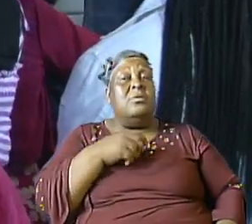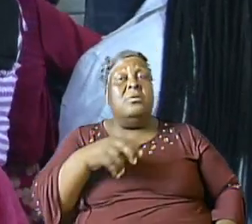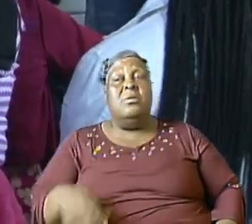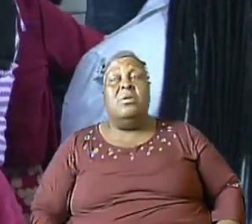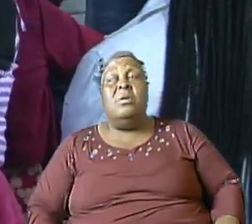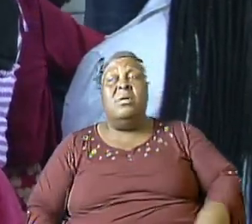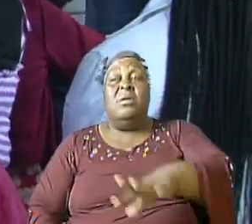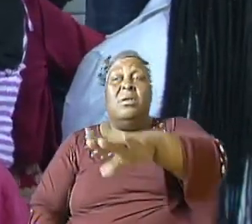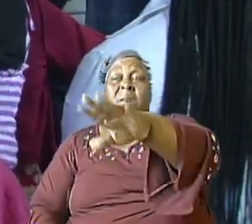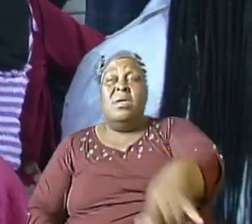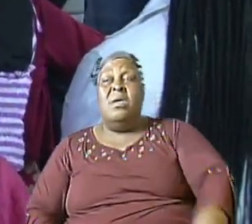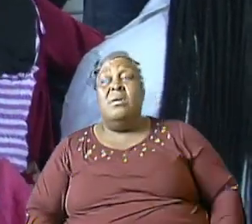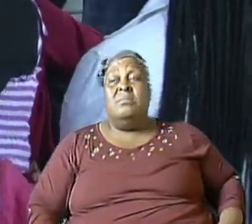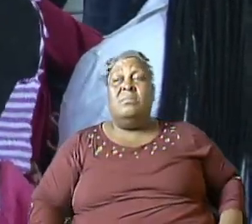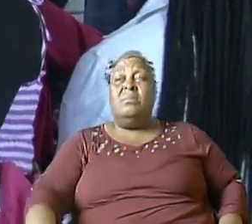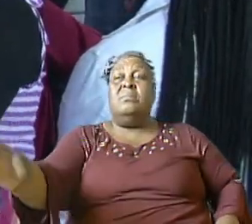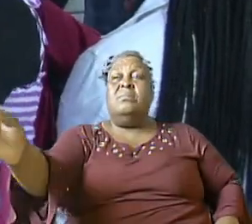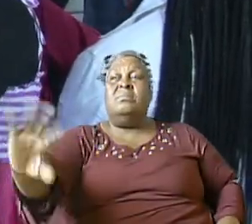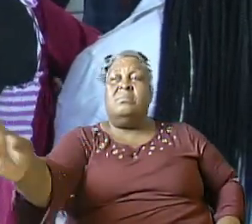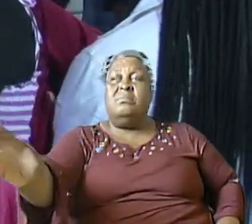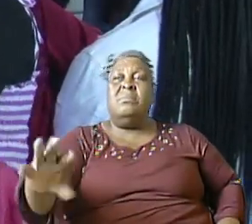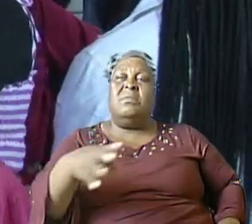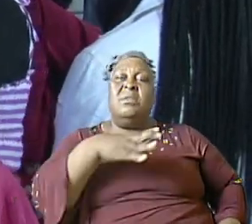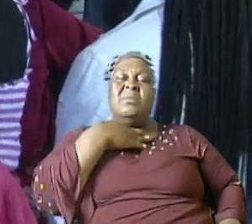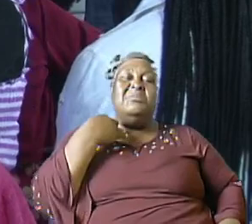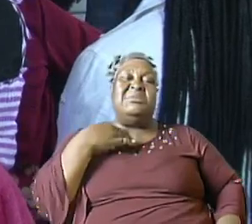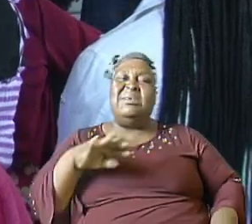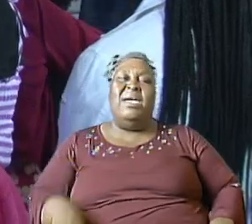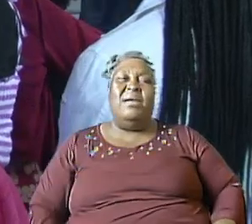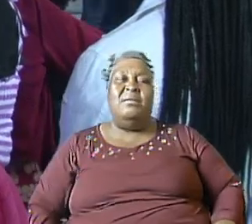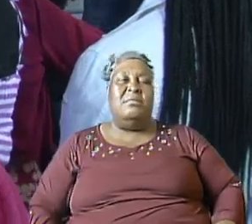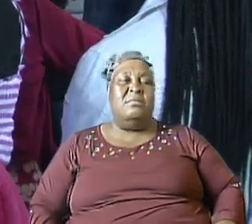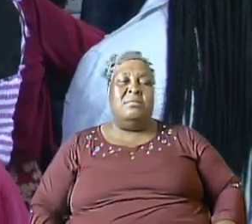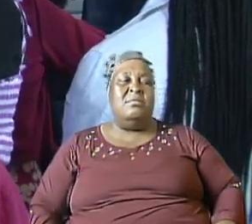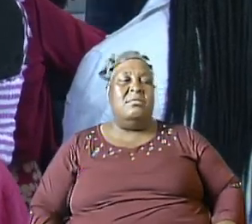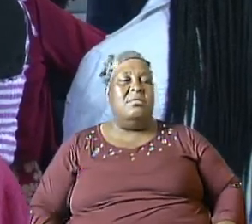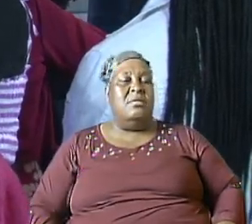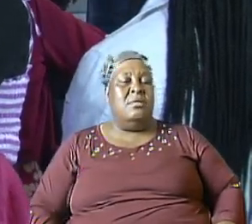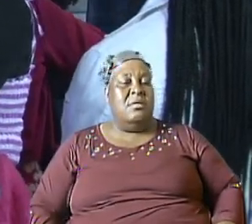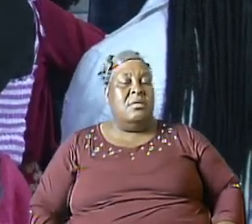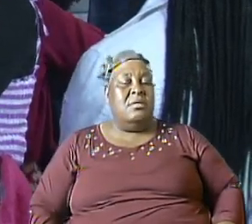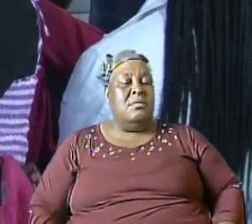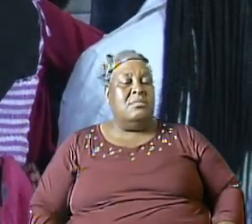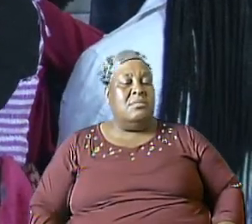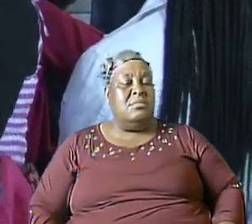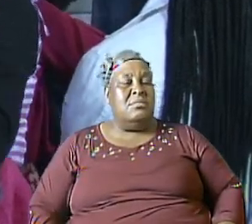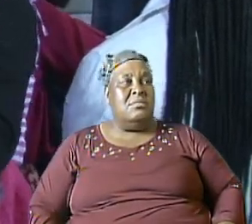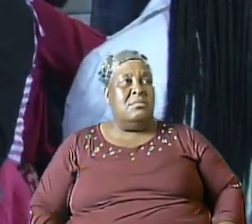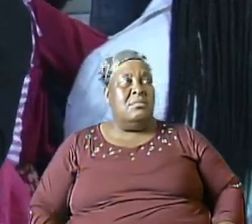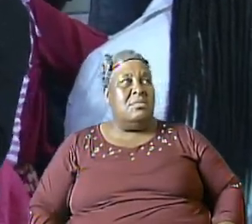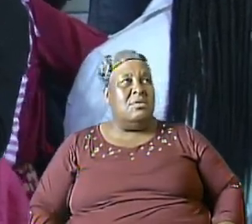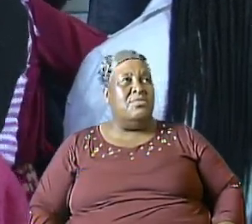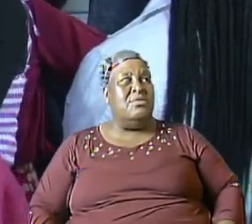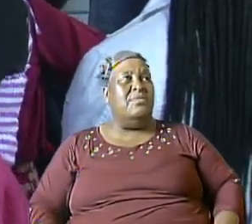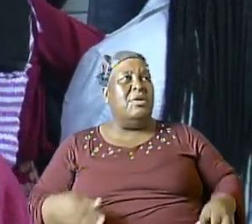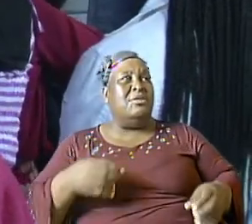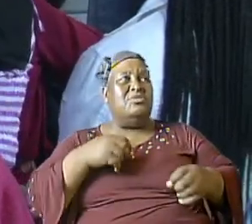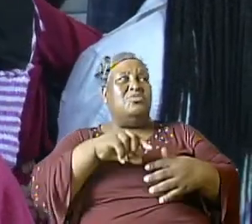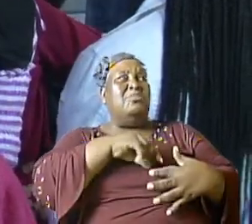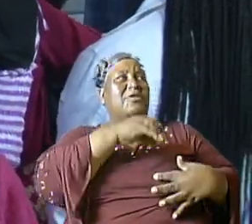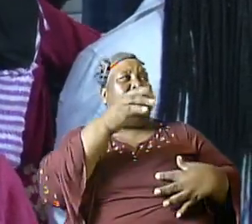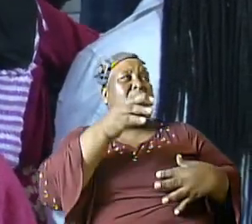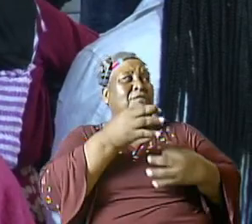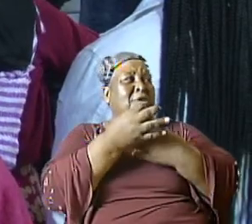When our days shall know their number, and the special sweetest number, when the King commands